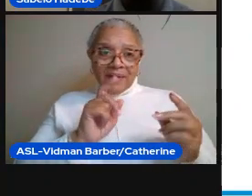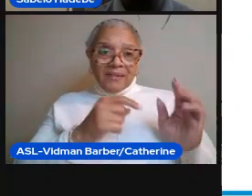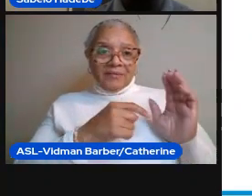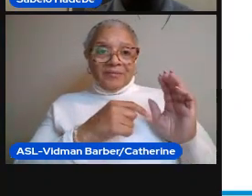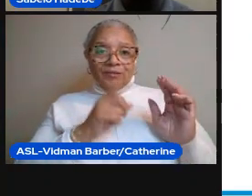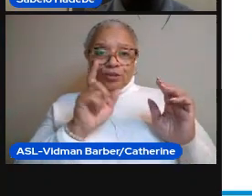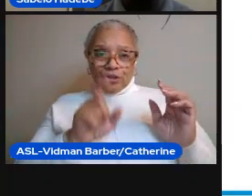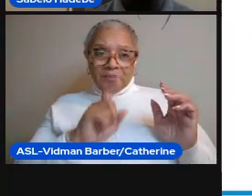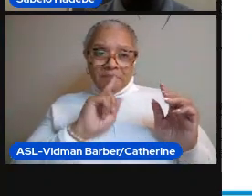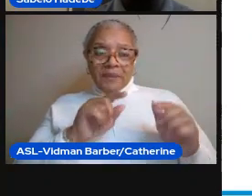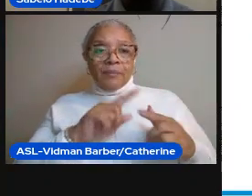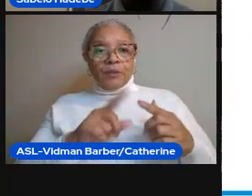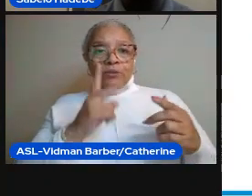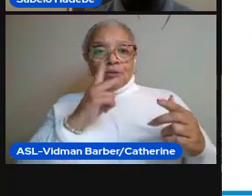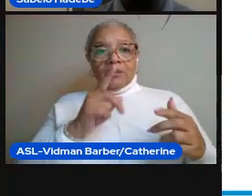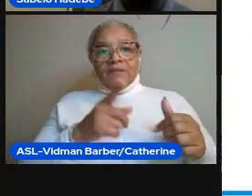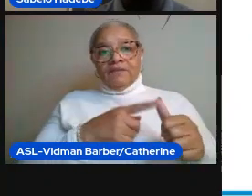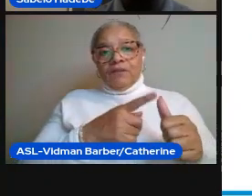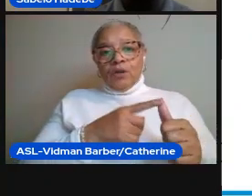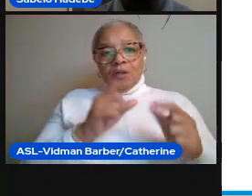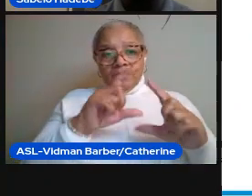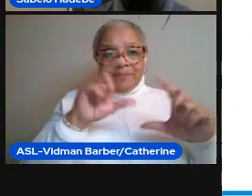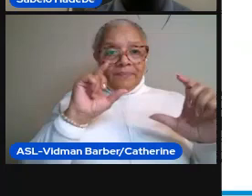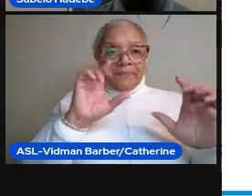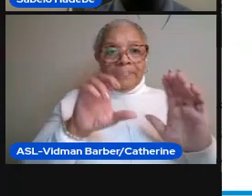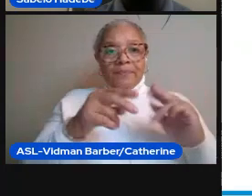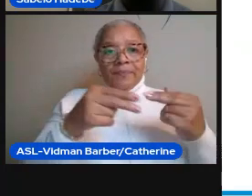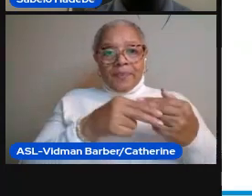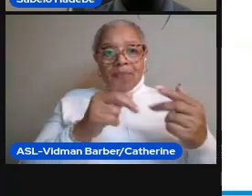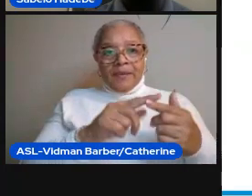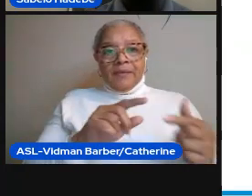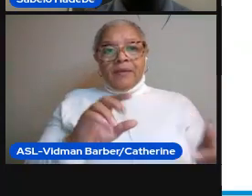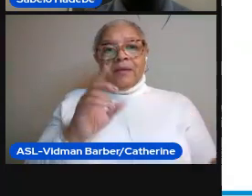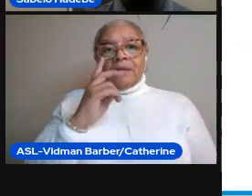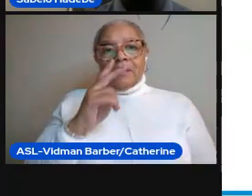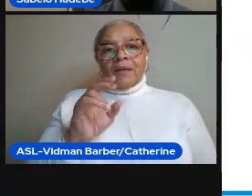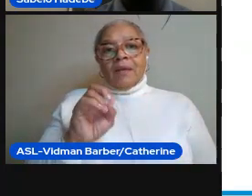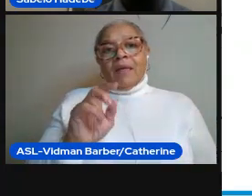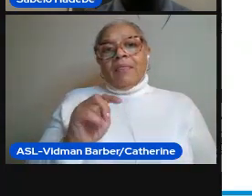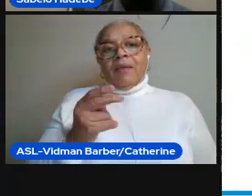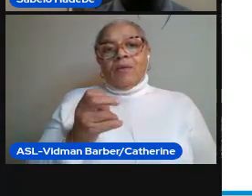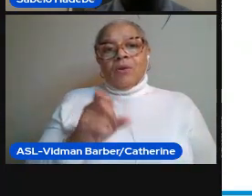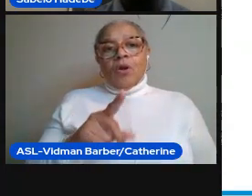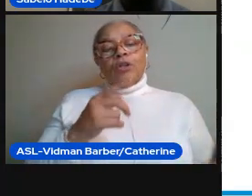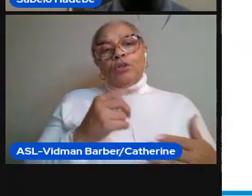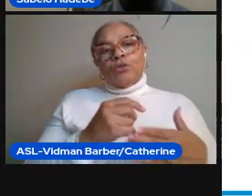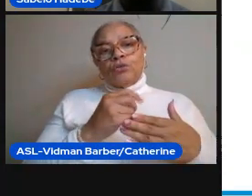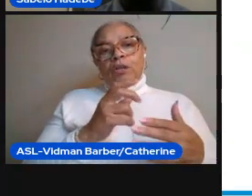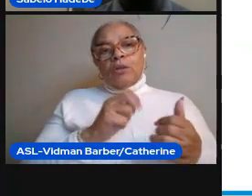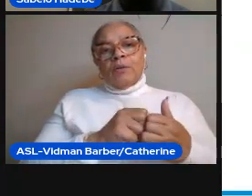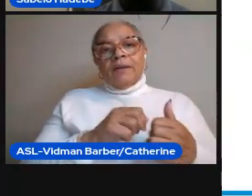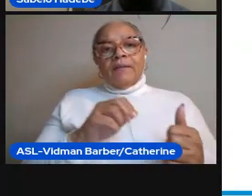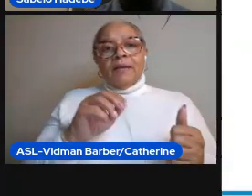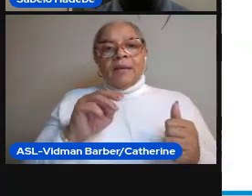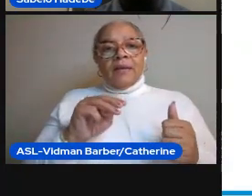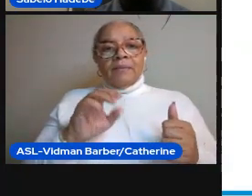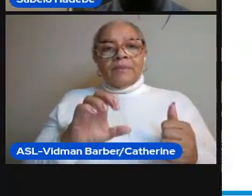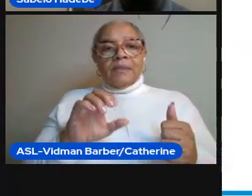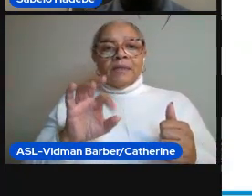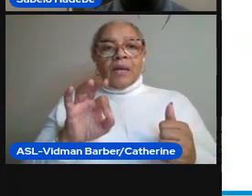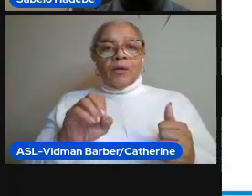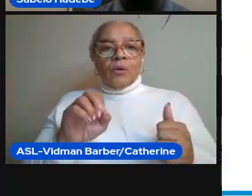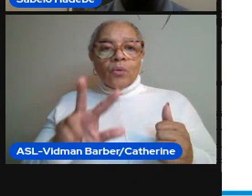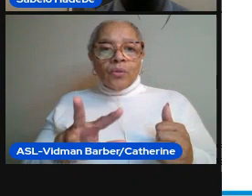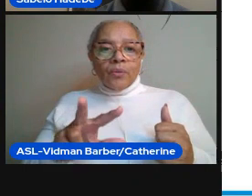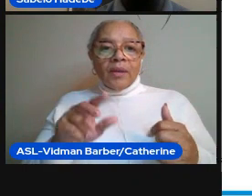this is ethanol, this is epidermal thickening that you'd see, and you treat with MC903, this is the epidermal thickening that